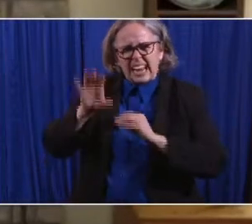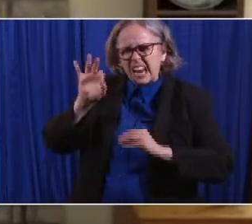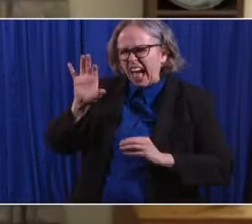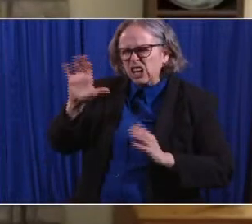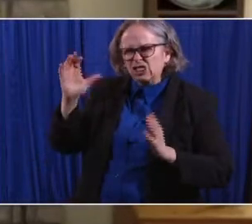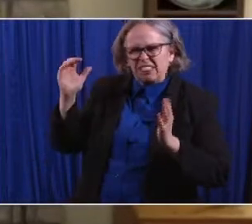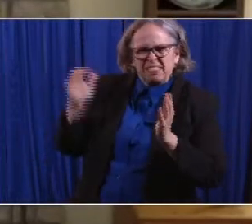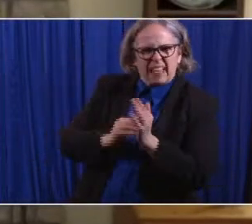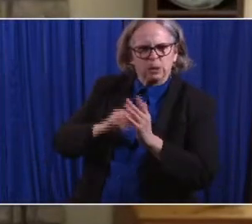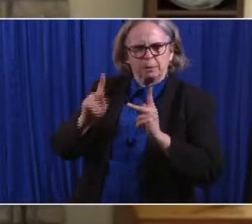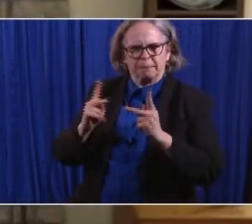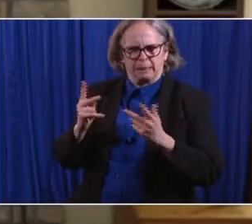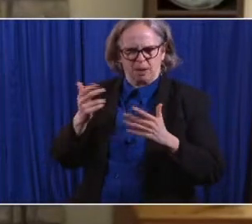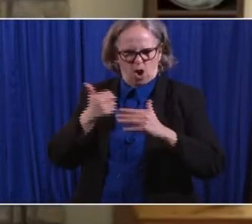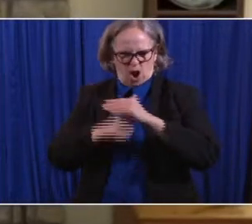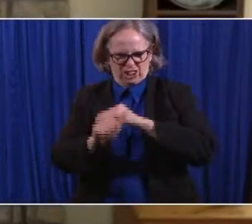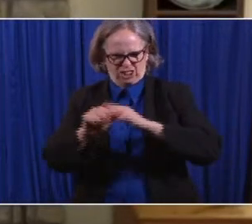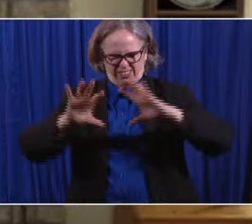up today.